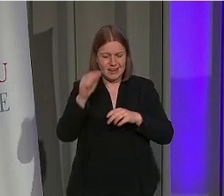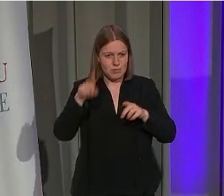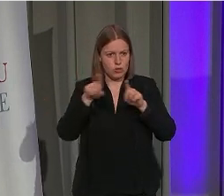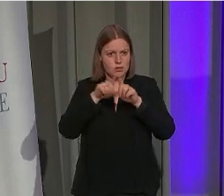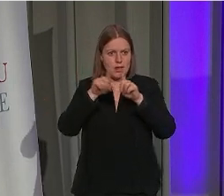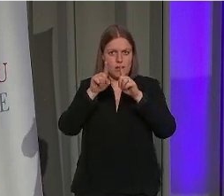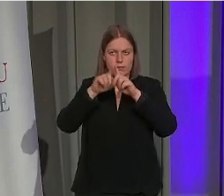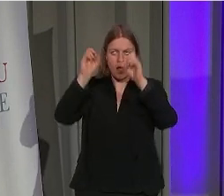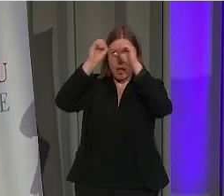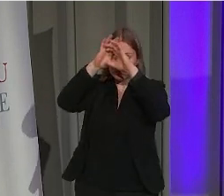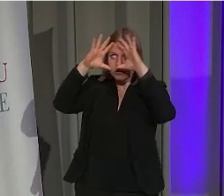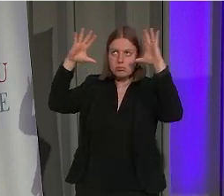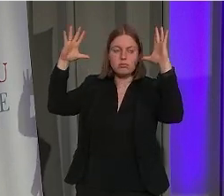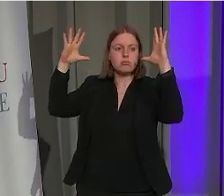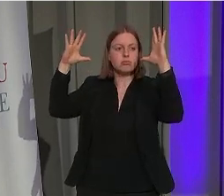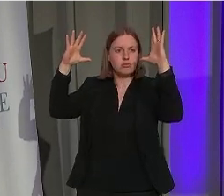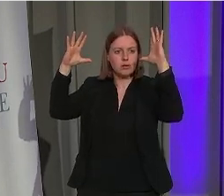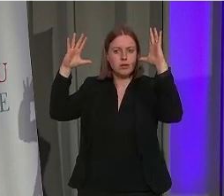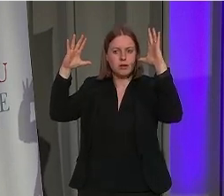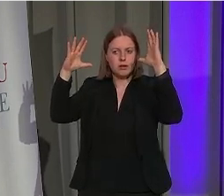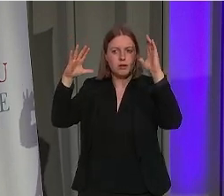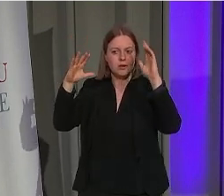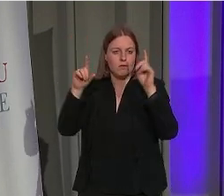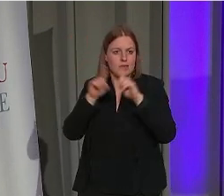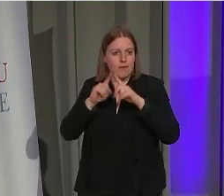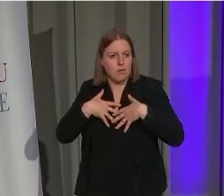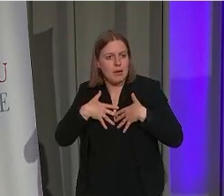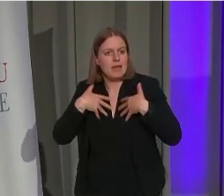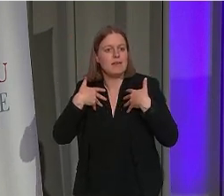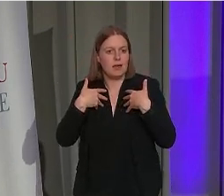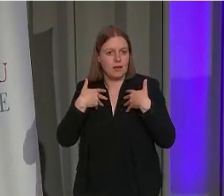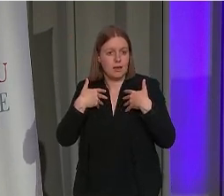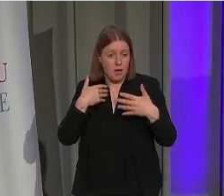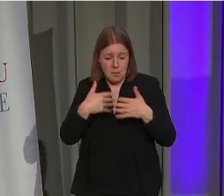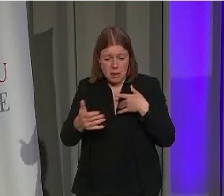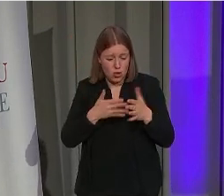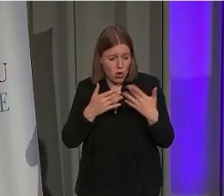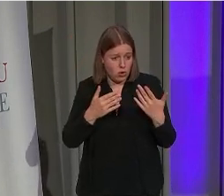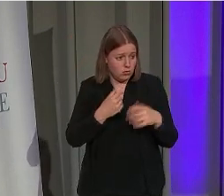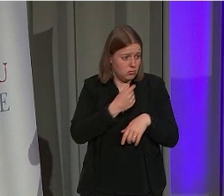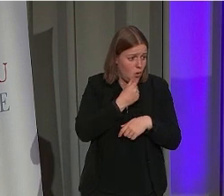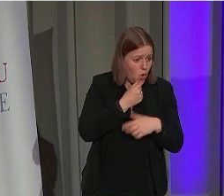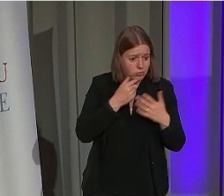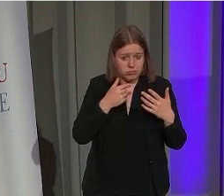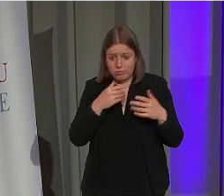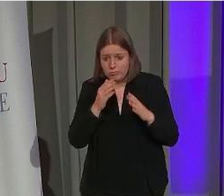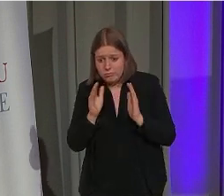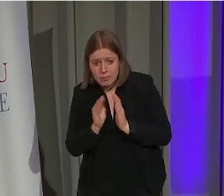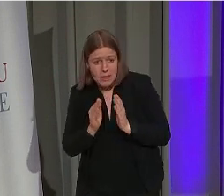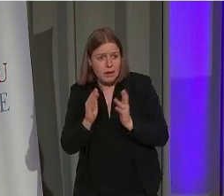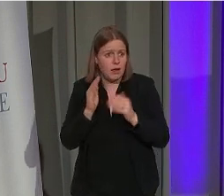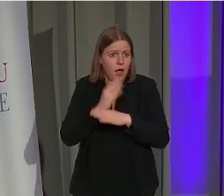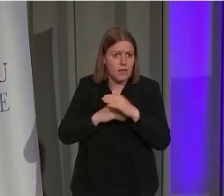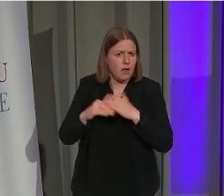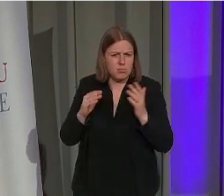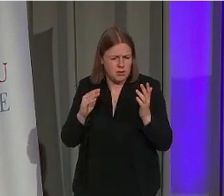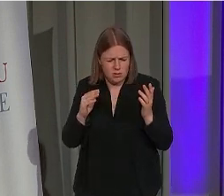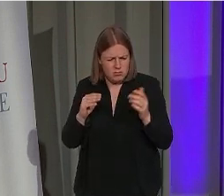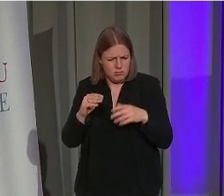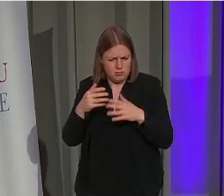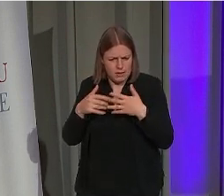And that is the same for everybody, irrespective of the target group or whether you have any physical disabilities or